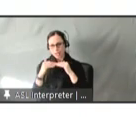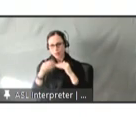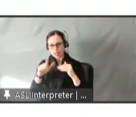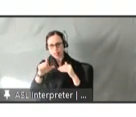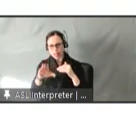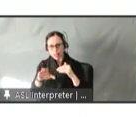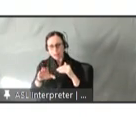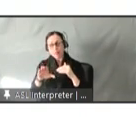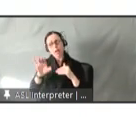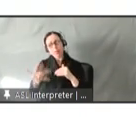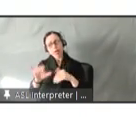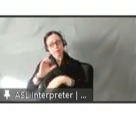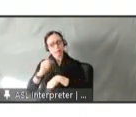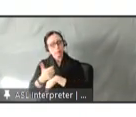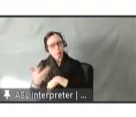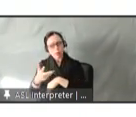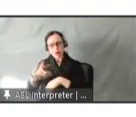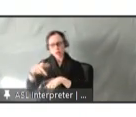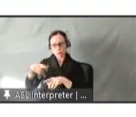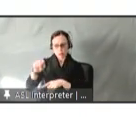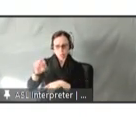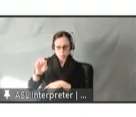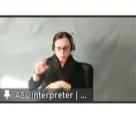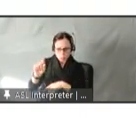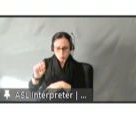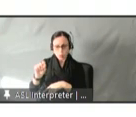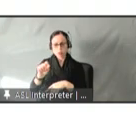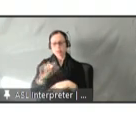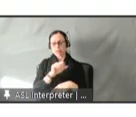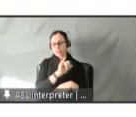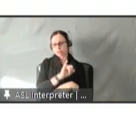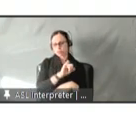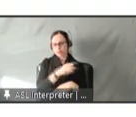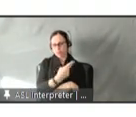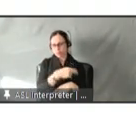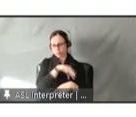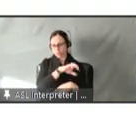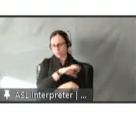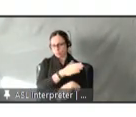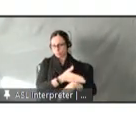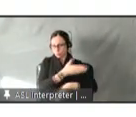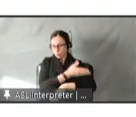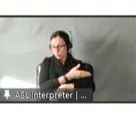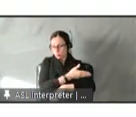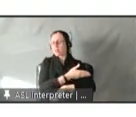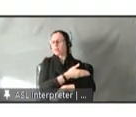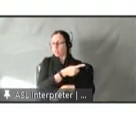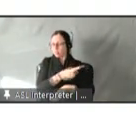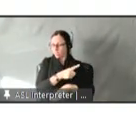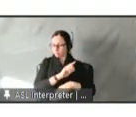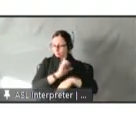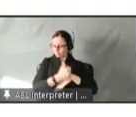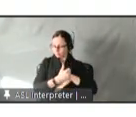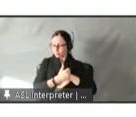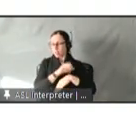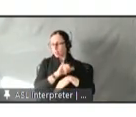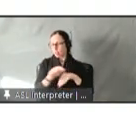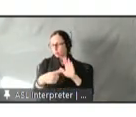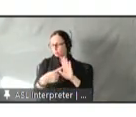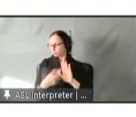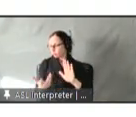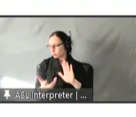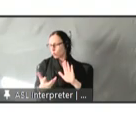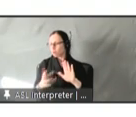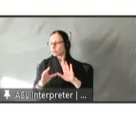on tools and resources developed by the Institute of Healthcare Improvement and is an adaptable model that uses a set of activities to